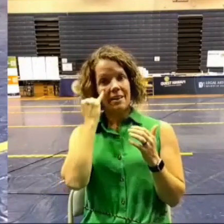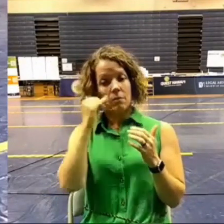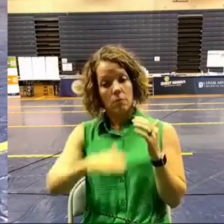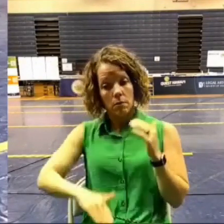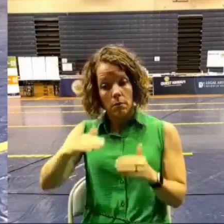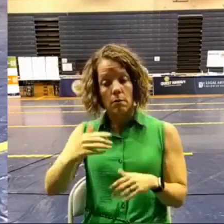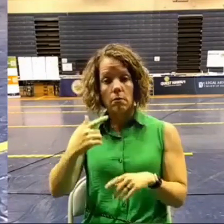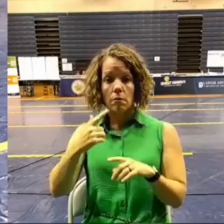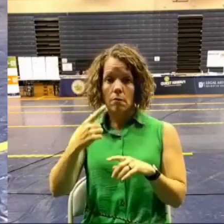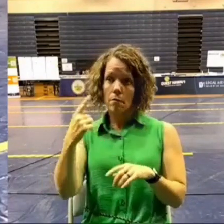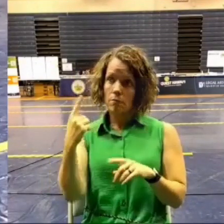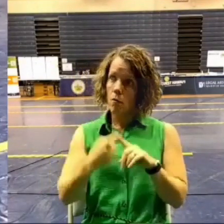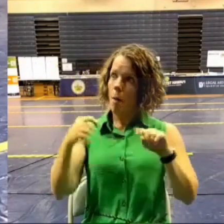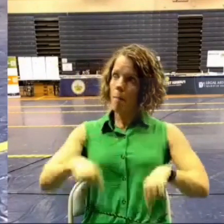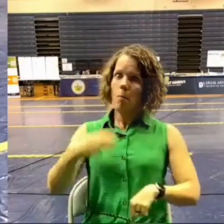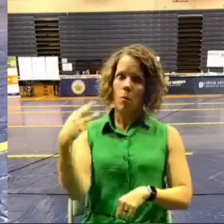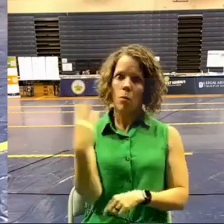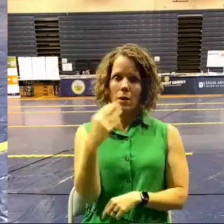about West Maui.